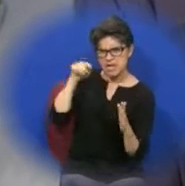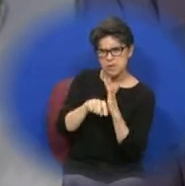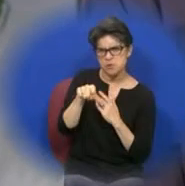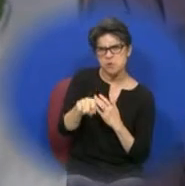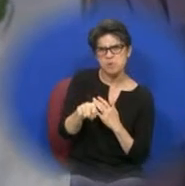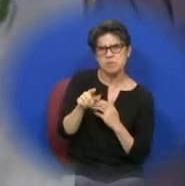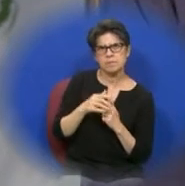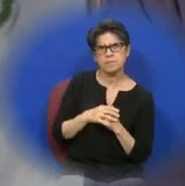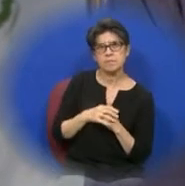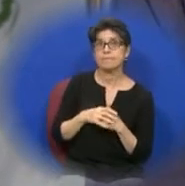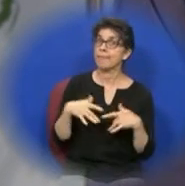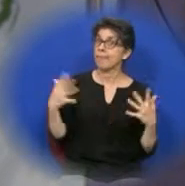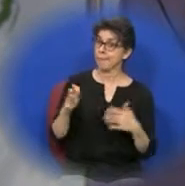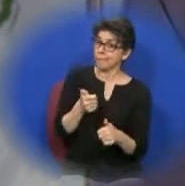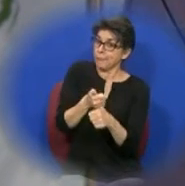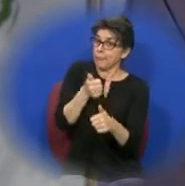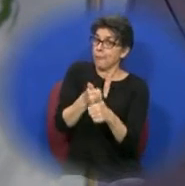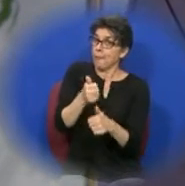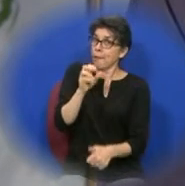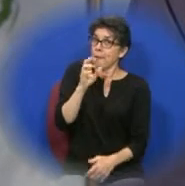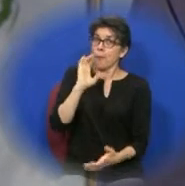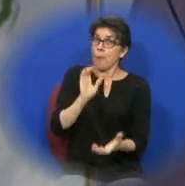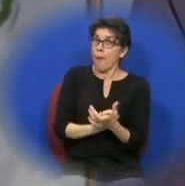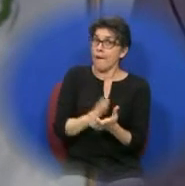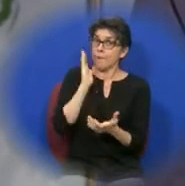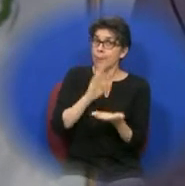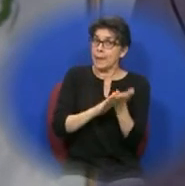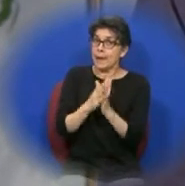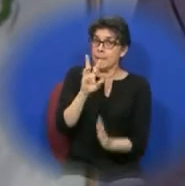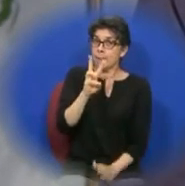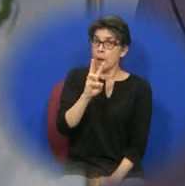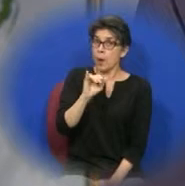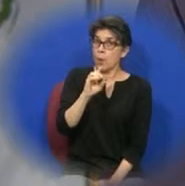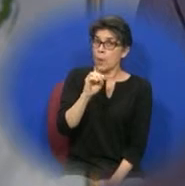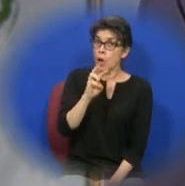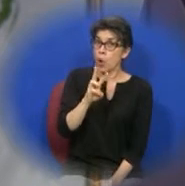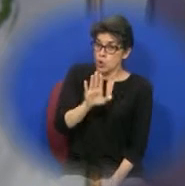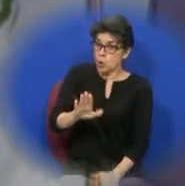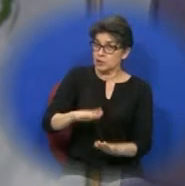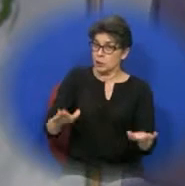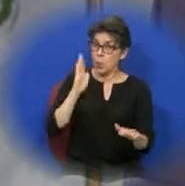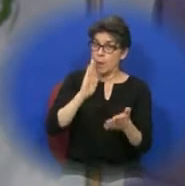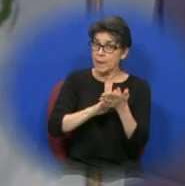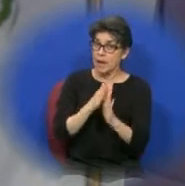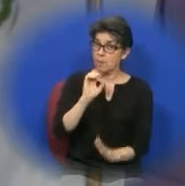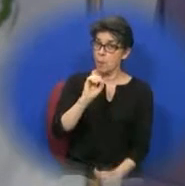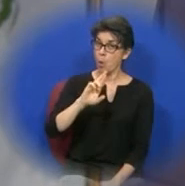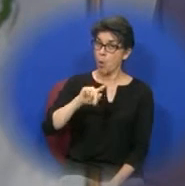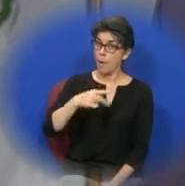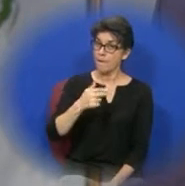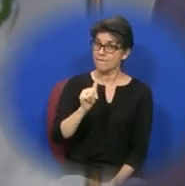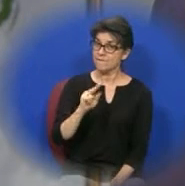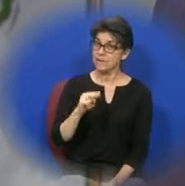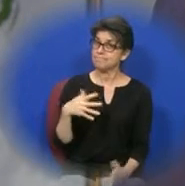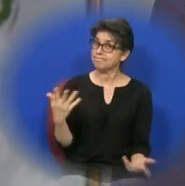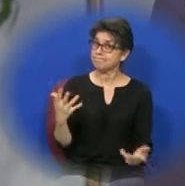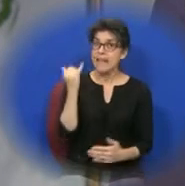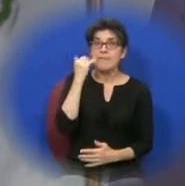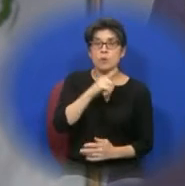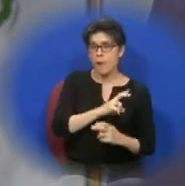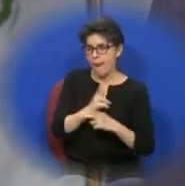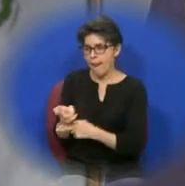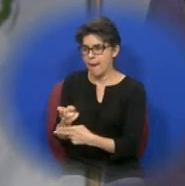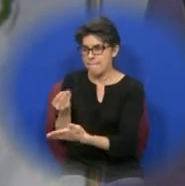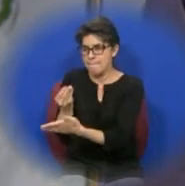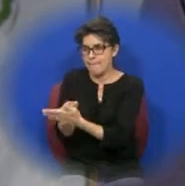sword. Then your own wives will be widows, and your children orphans. If you lend money to one of your poor neighbors among